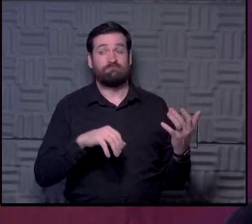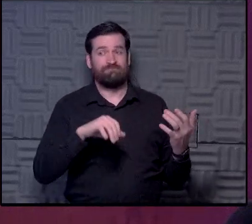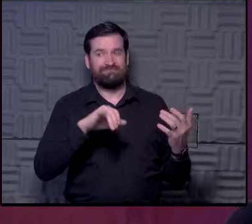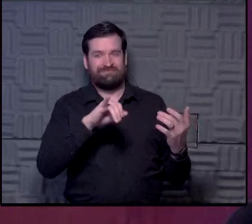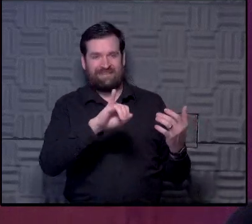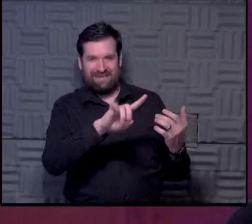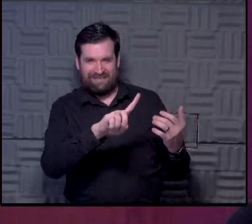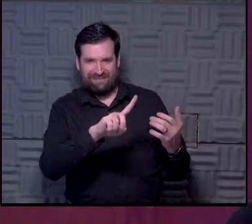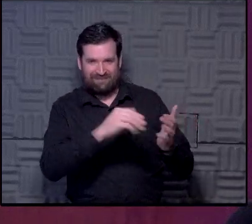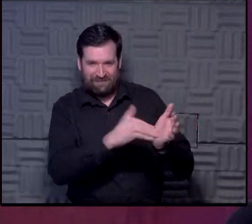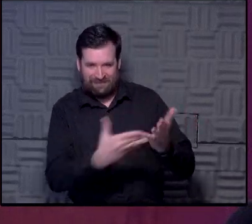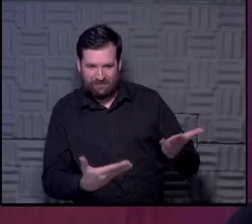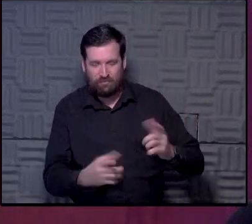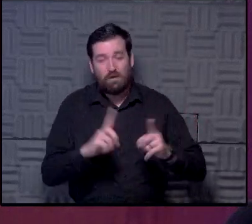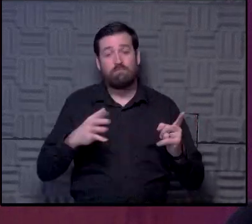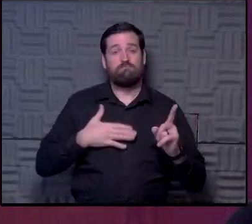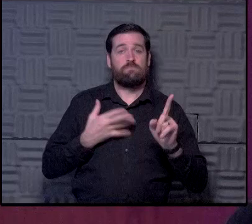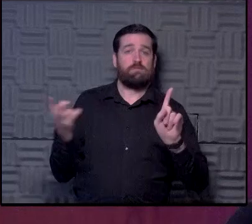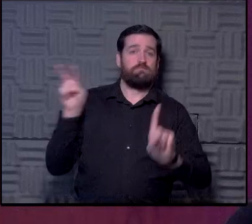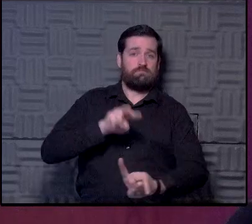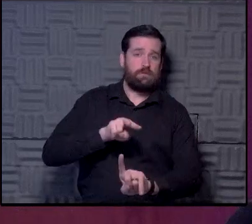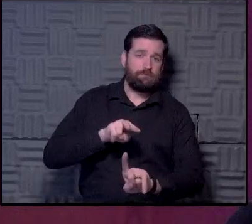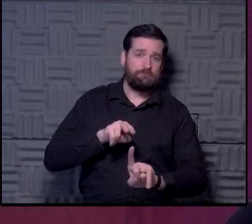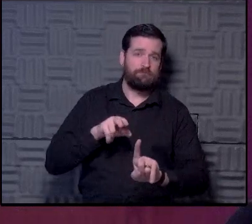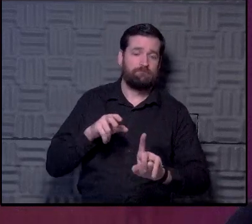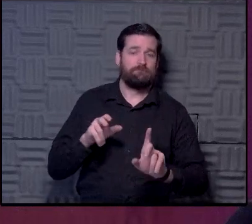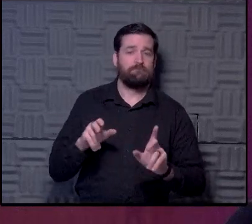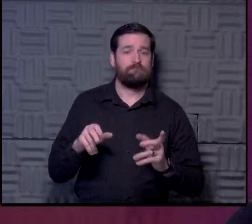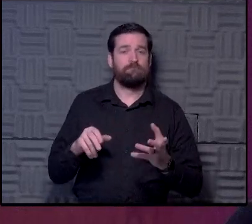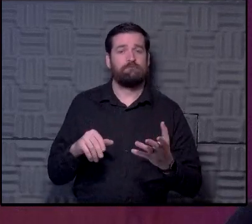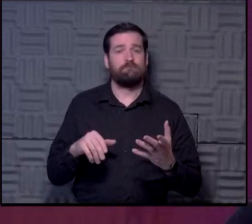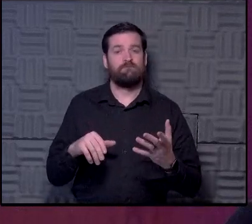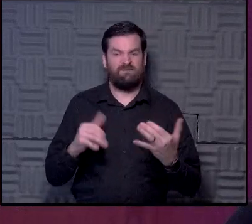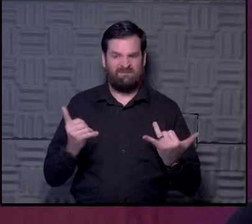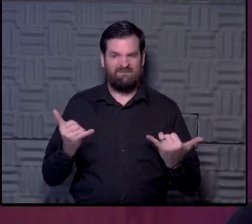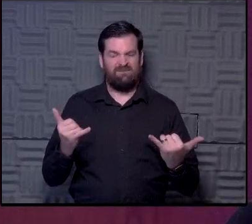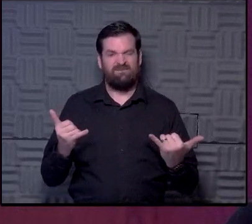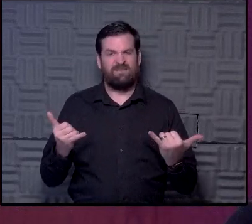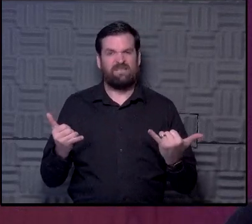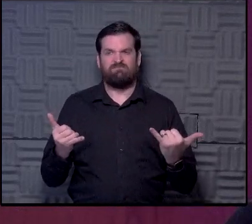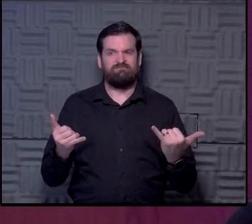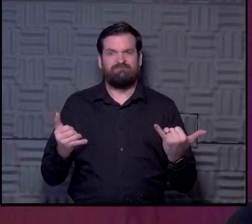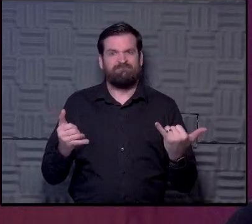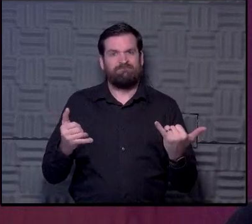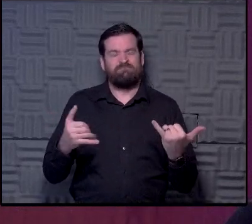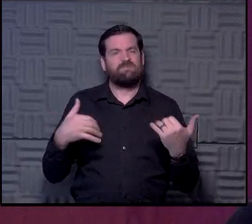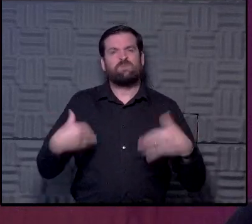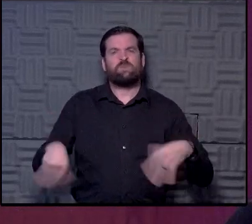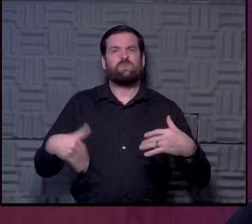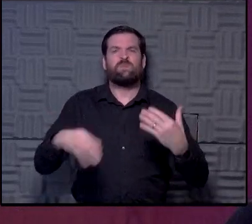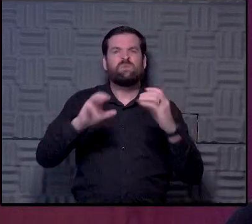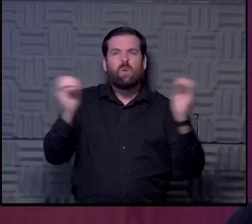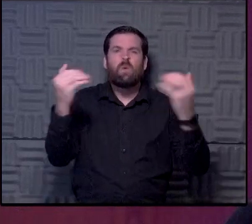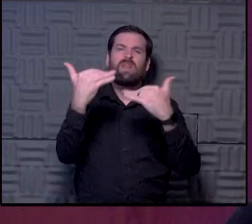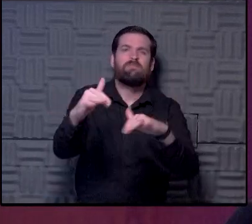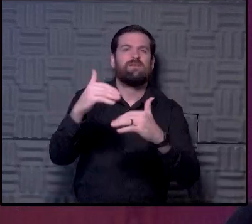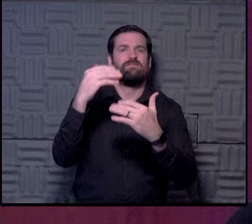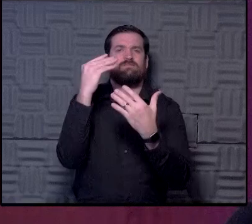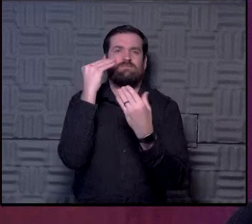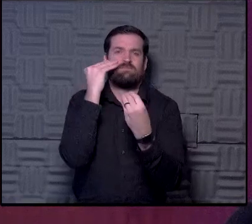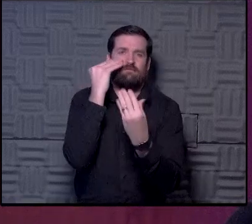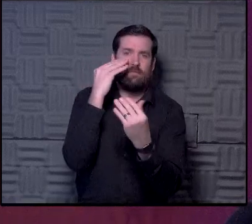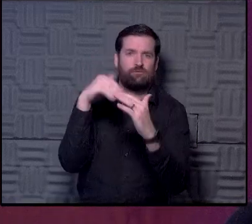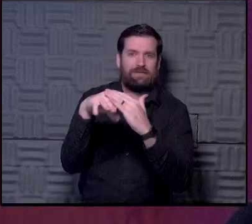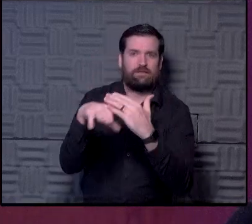but from my perspective, I think, we're living in an age of unprecedented access to information. Not all that information is